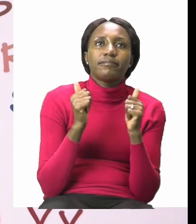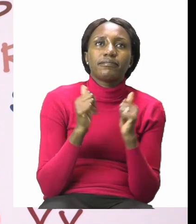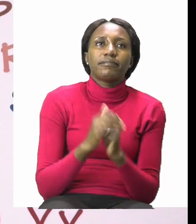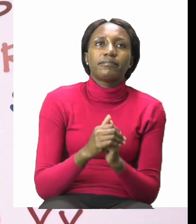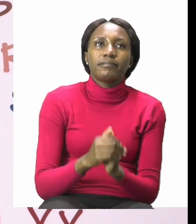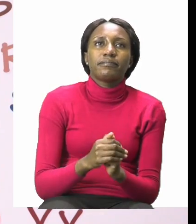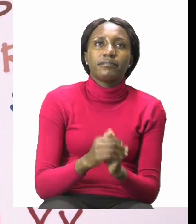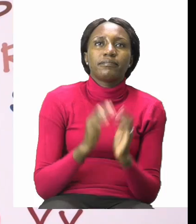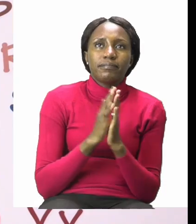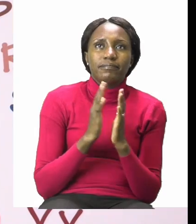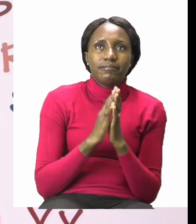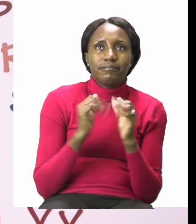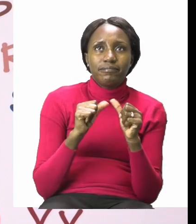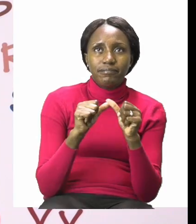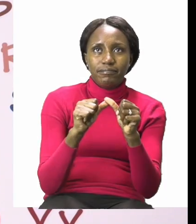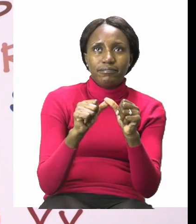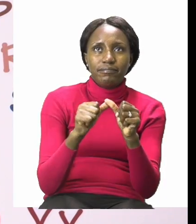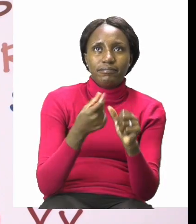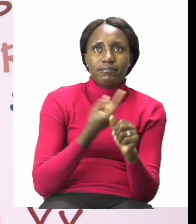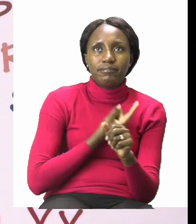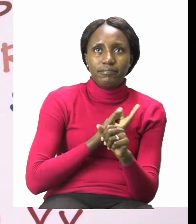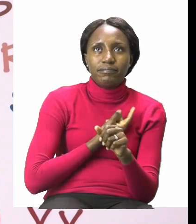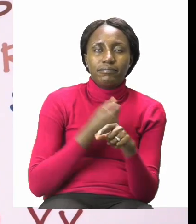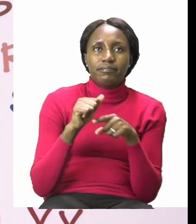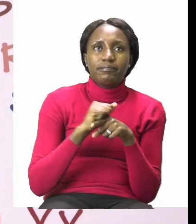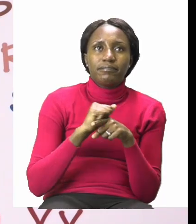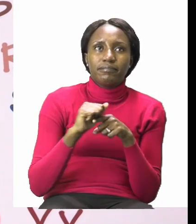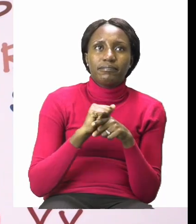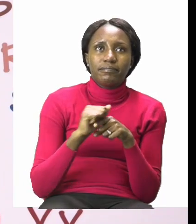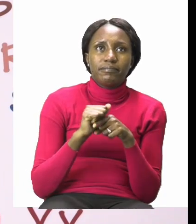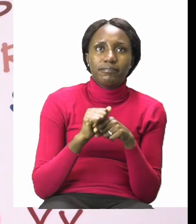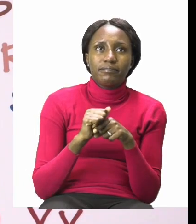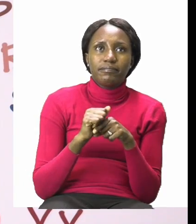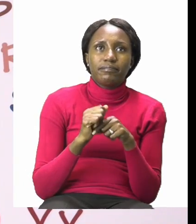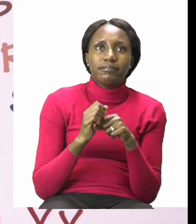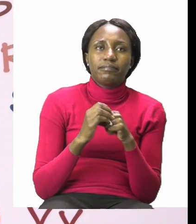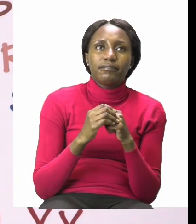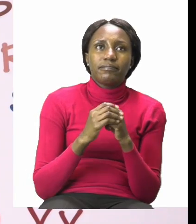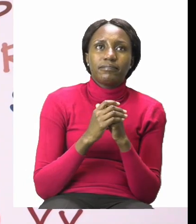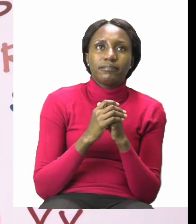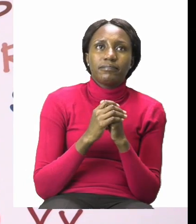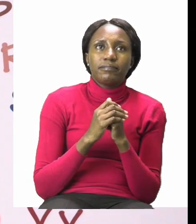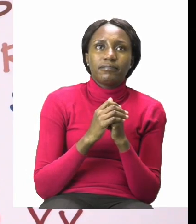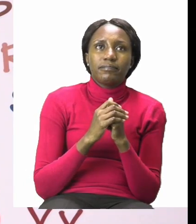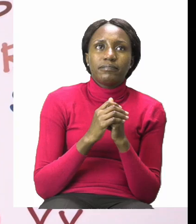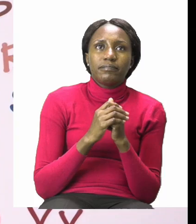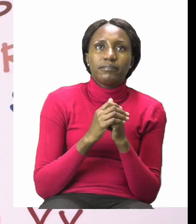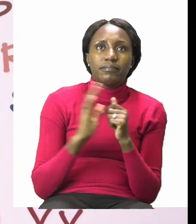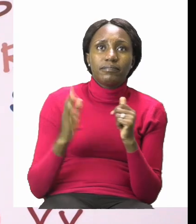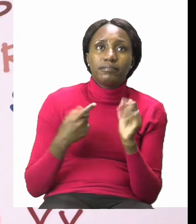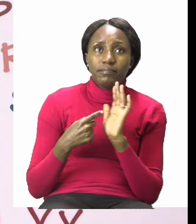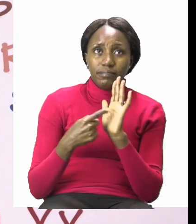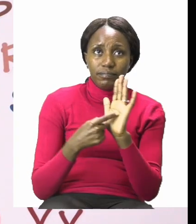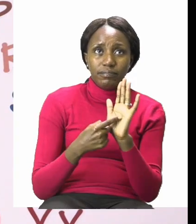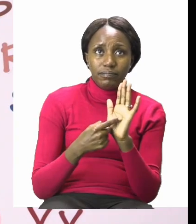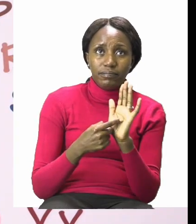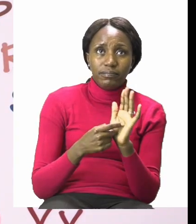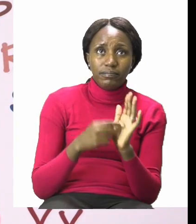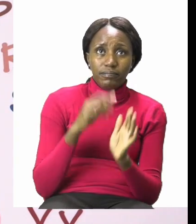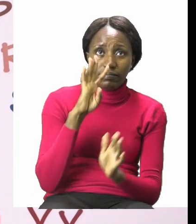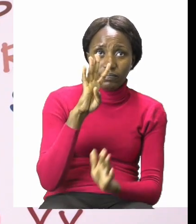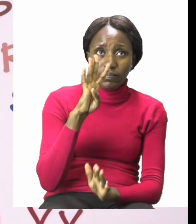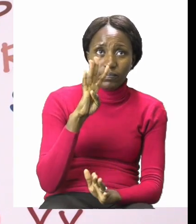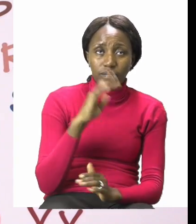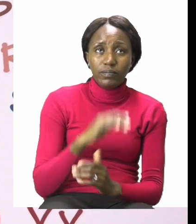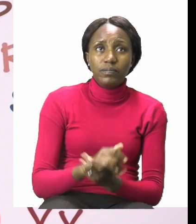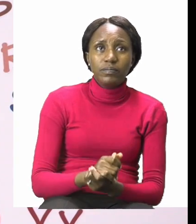to continue them by yourselves. And since we're talking about the number 4, I want to show you things that come in 4s.